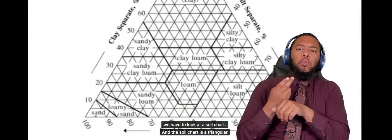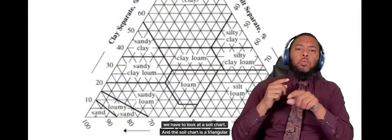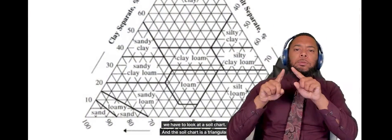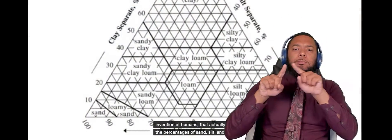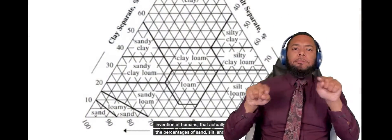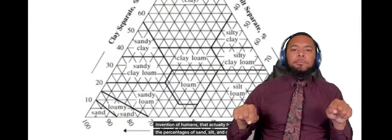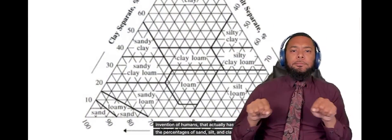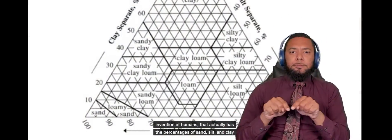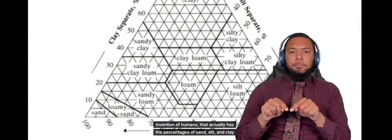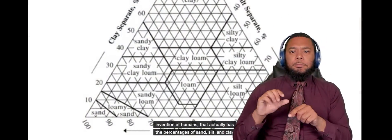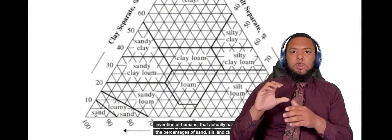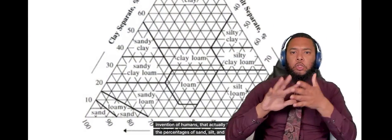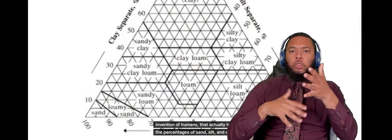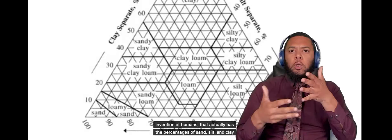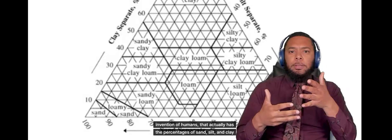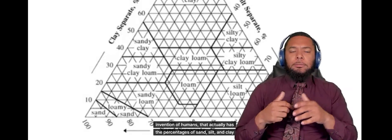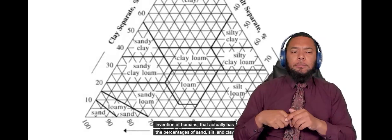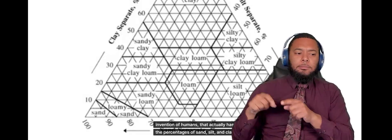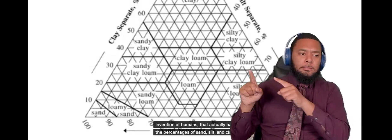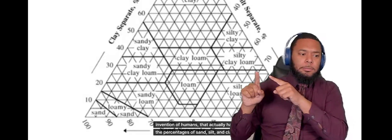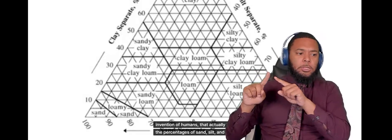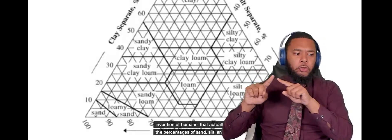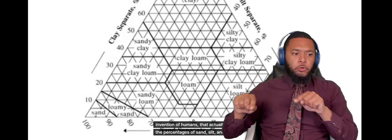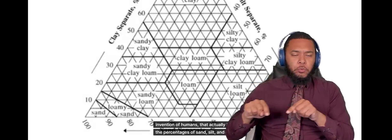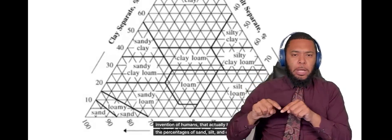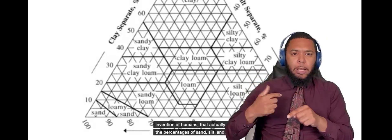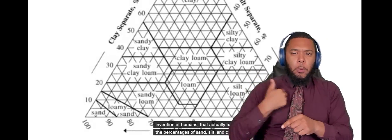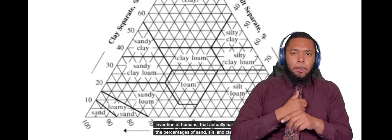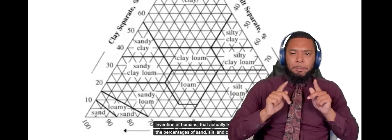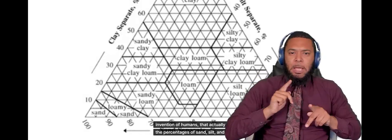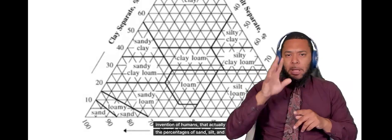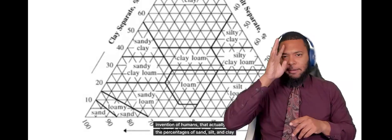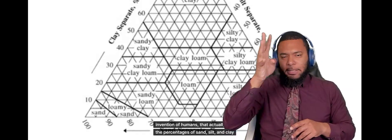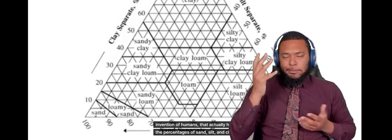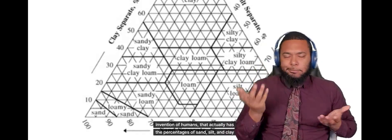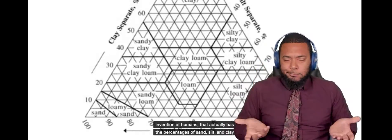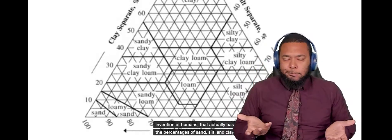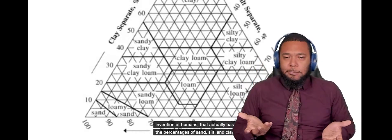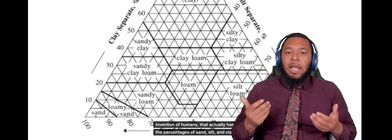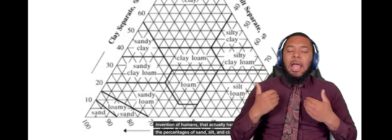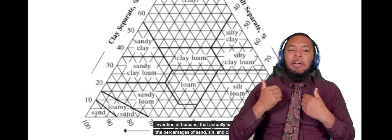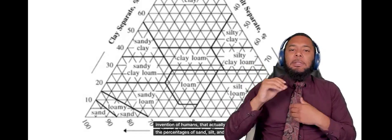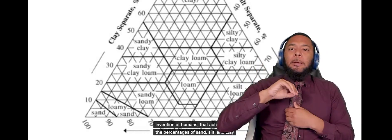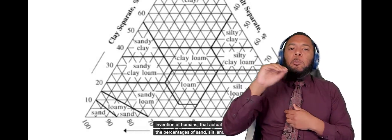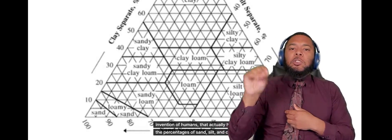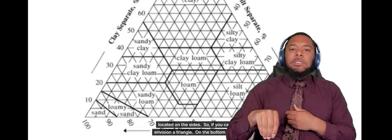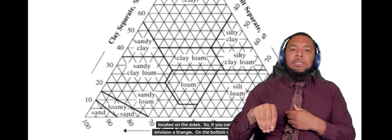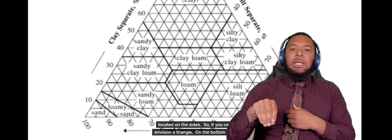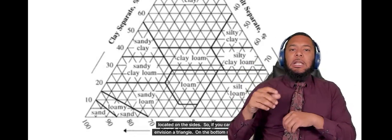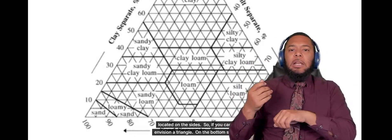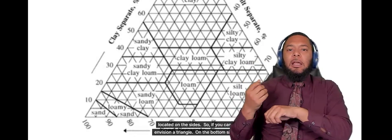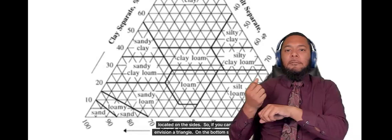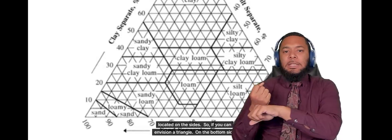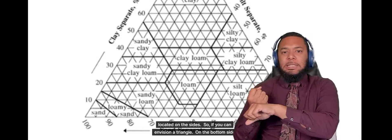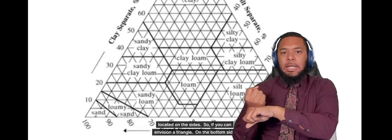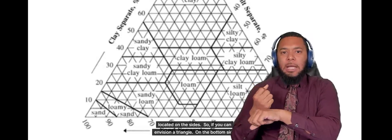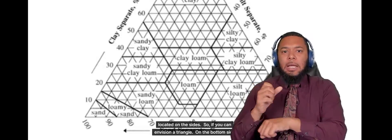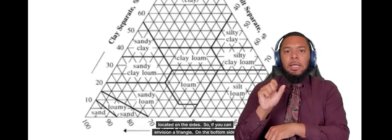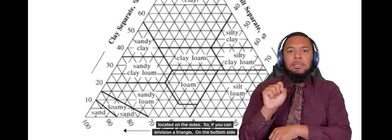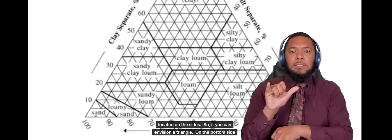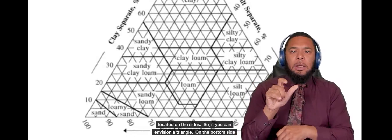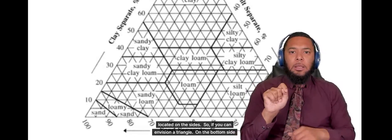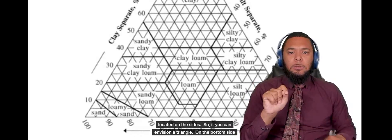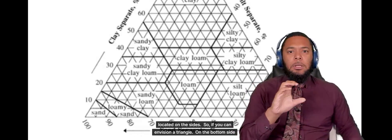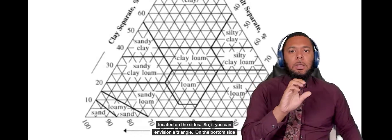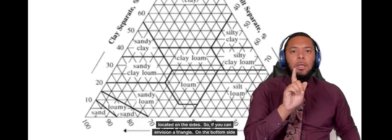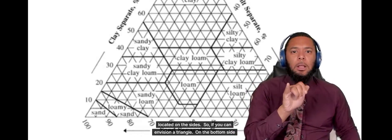is a triangular invention of humans that actually has their percentages of sand, silt, and clay located on the